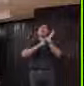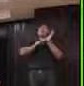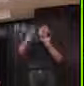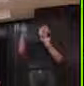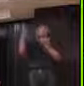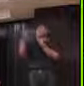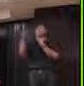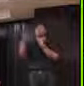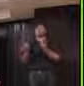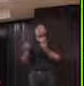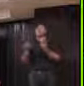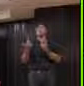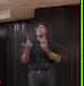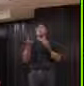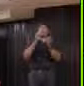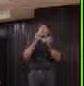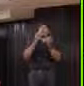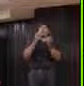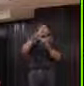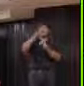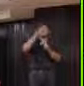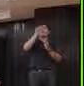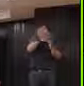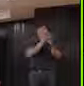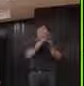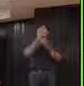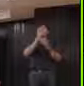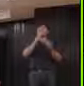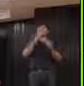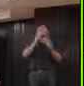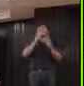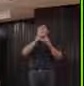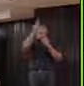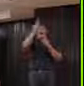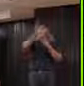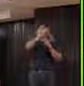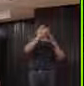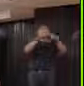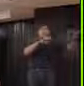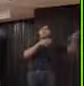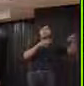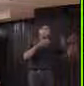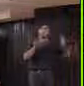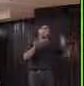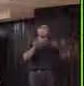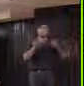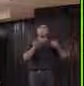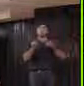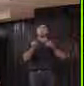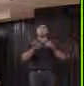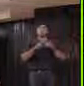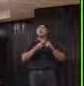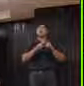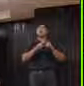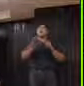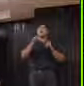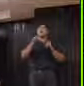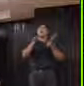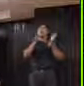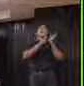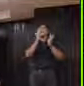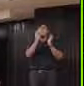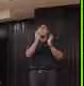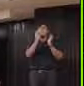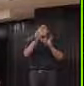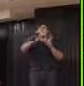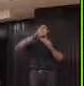Nations, and some parts of the state are also occupied by Pakistan. And of course, Mountbatten's promise to Maharaja Hari